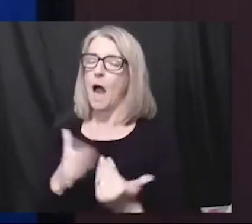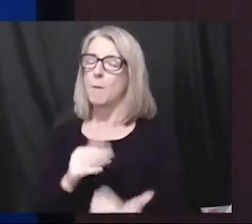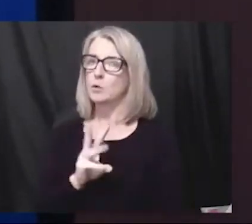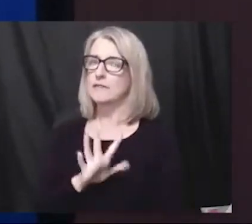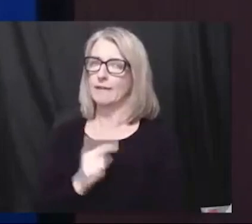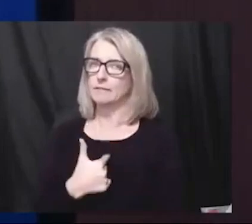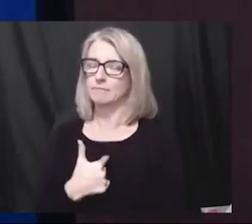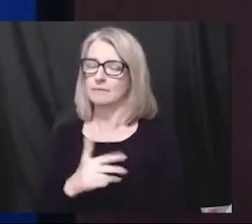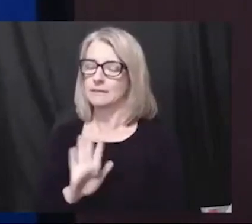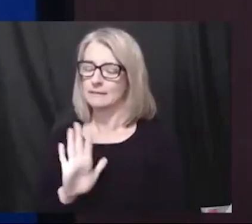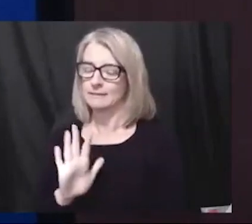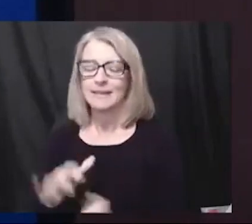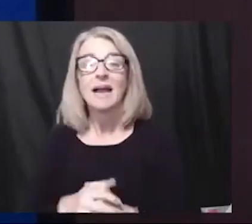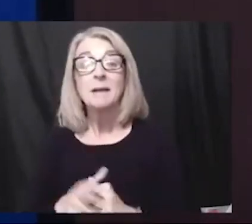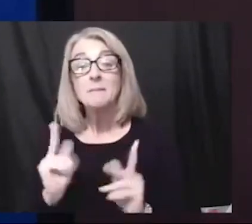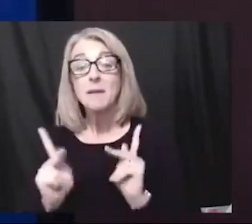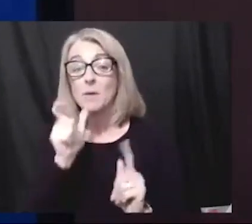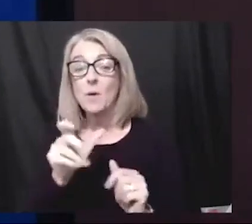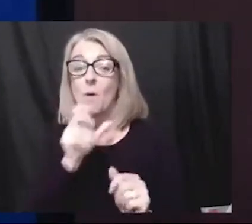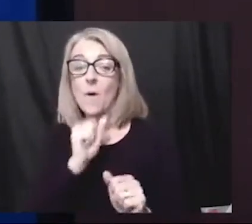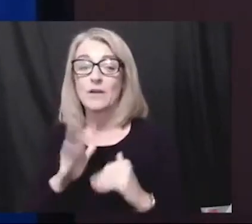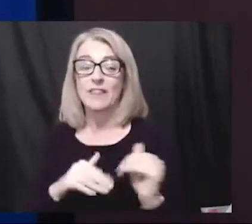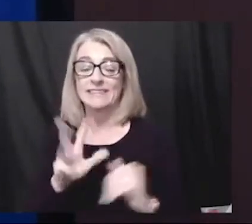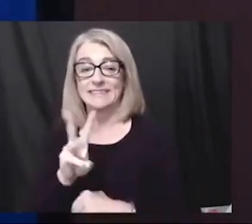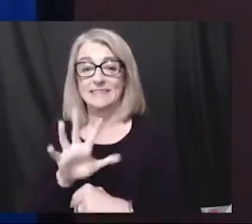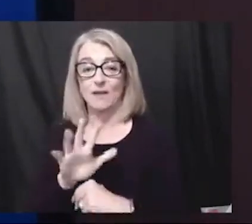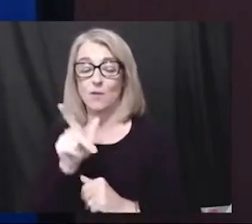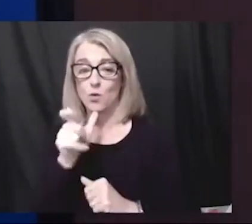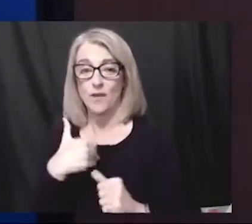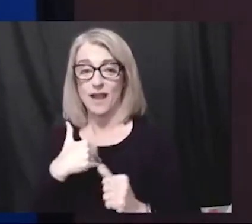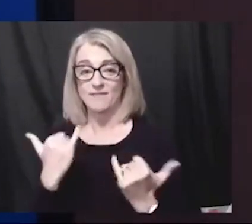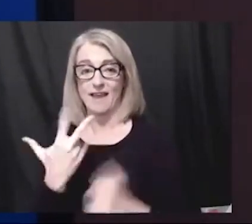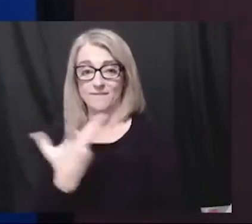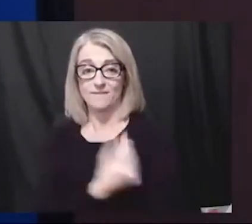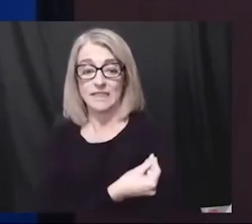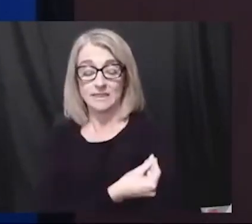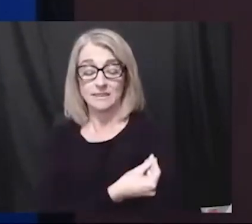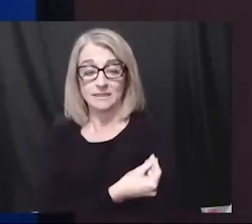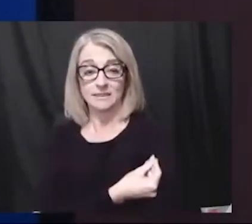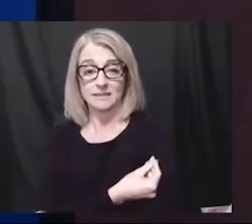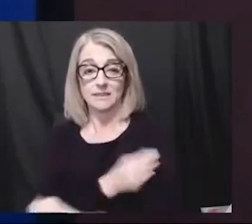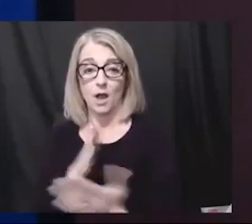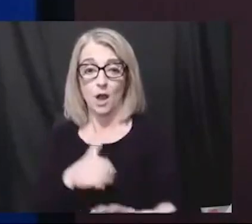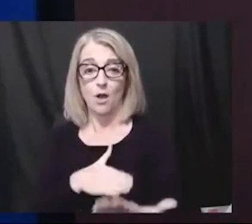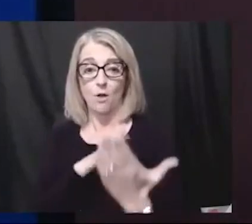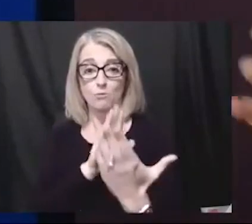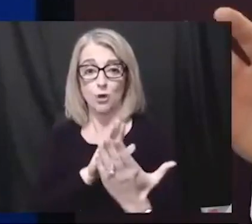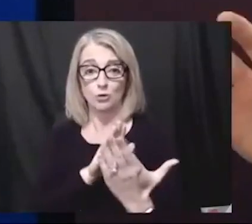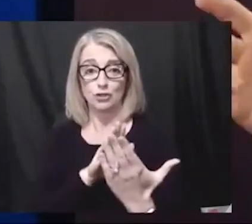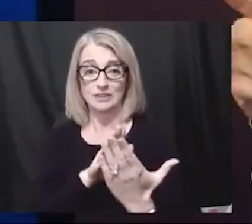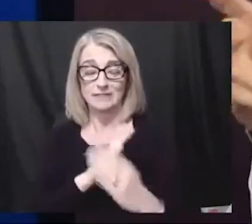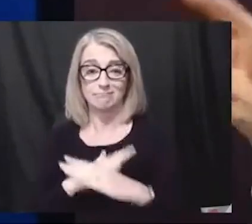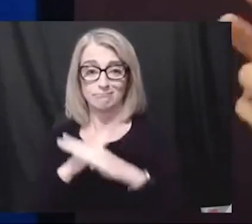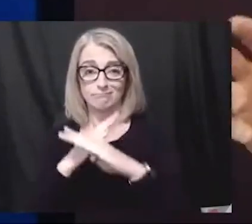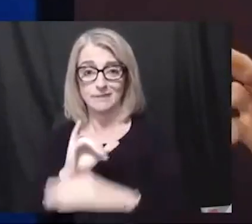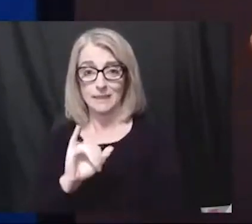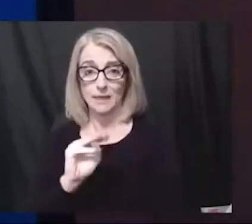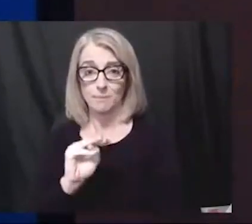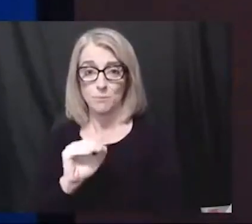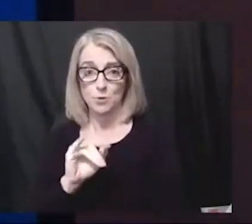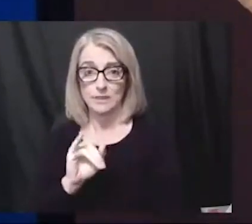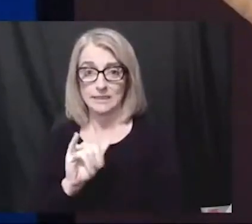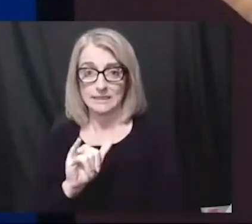look at where is their risk. And so just like we've seen over the last 10, 20 years, they do the same thing for employees that